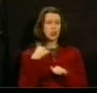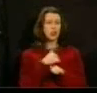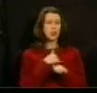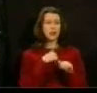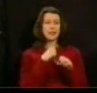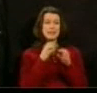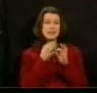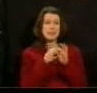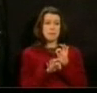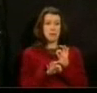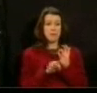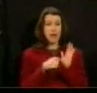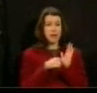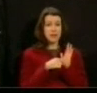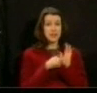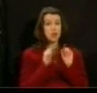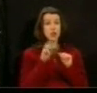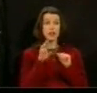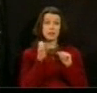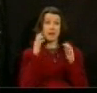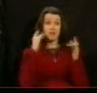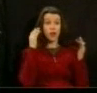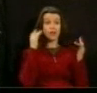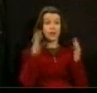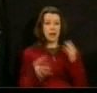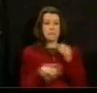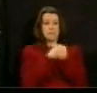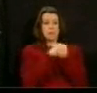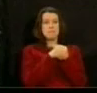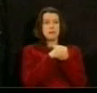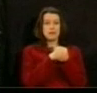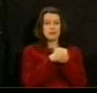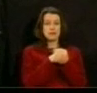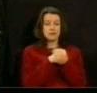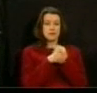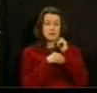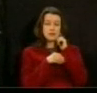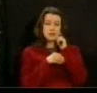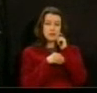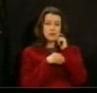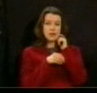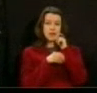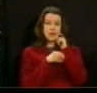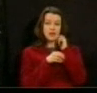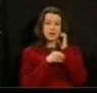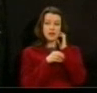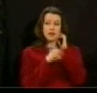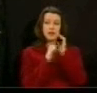simplify this? Could this be a friendly amendment? That they need to submit something in writing